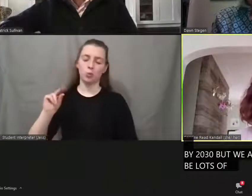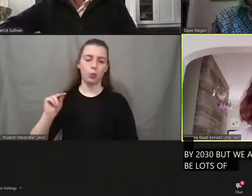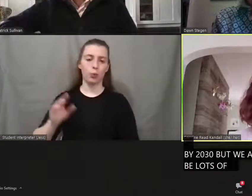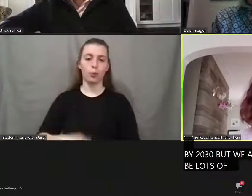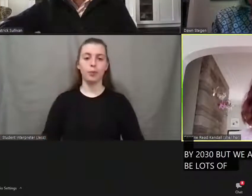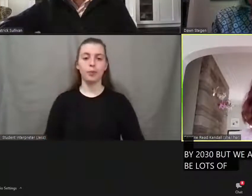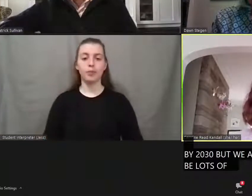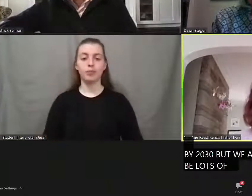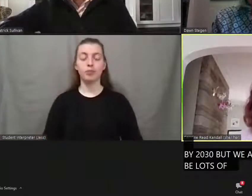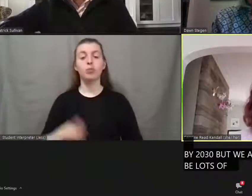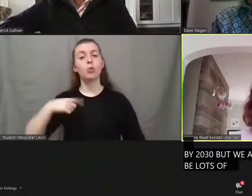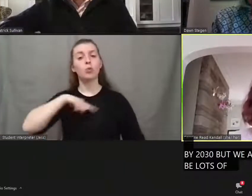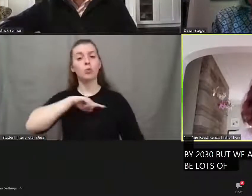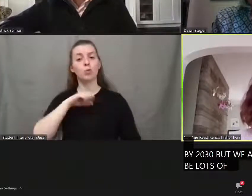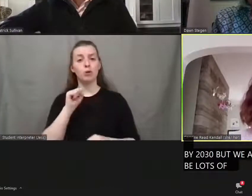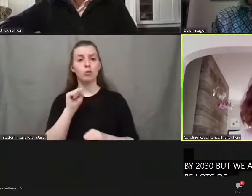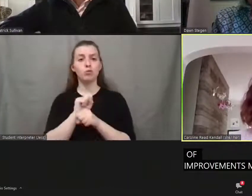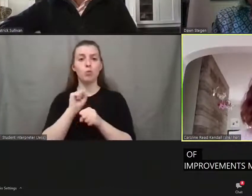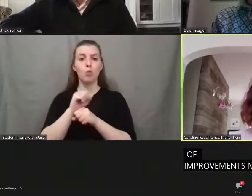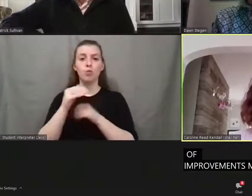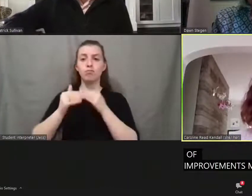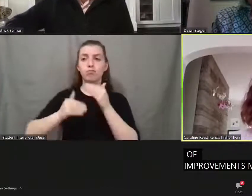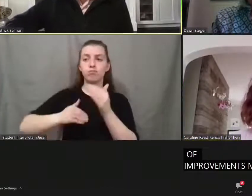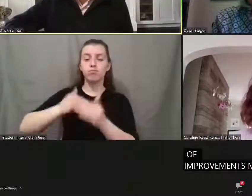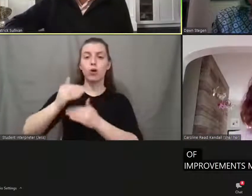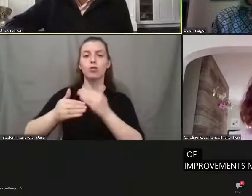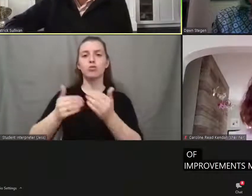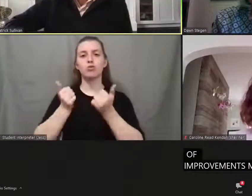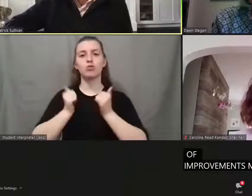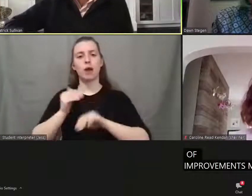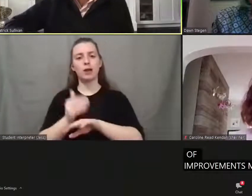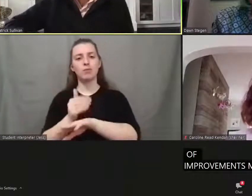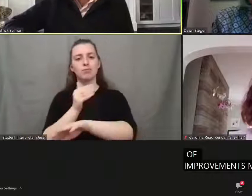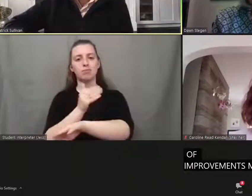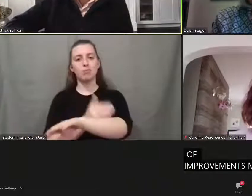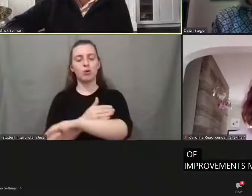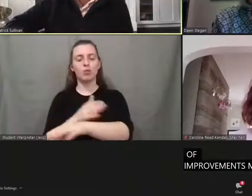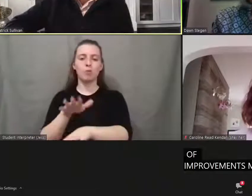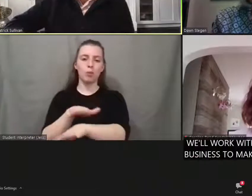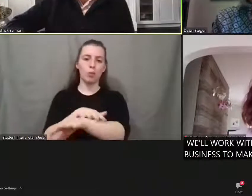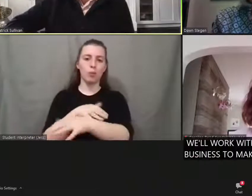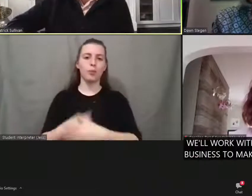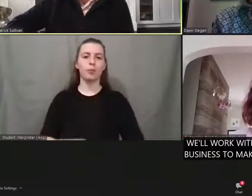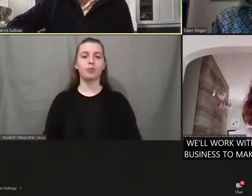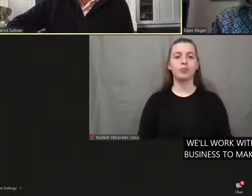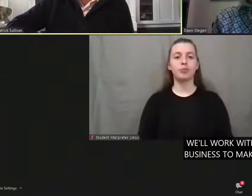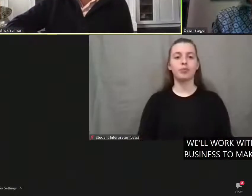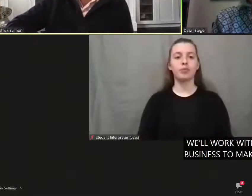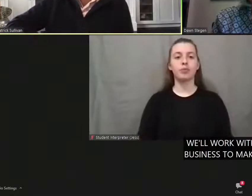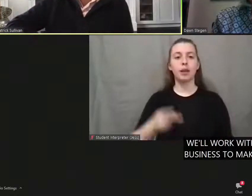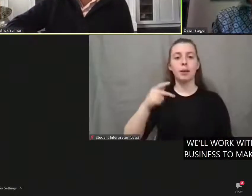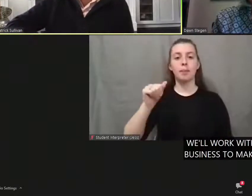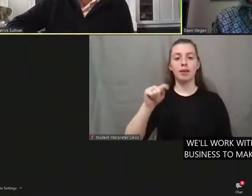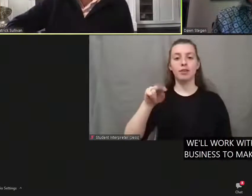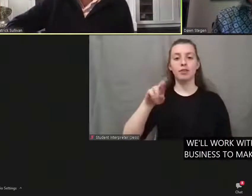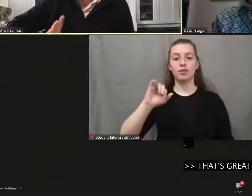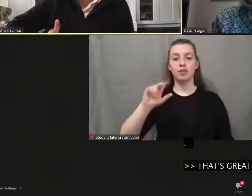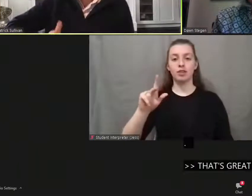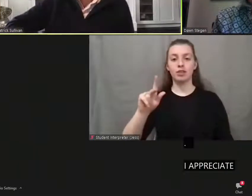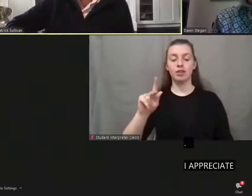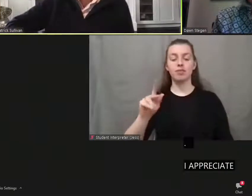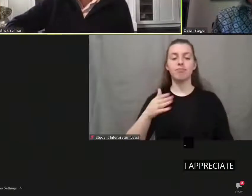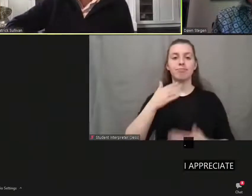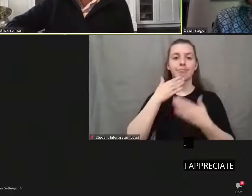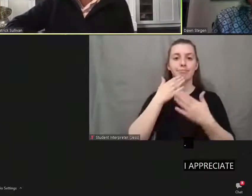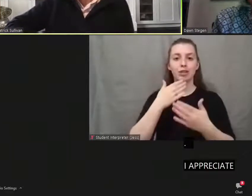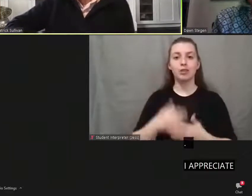and with business to make those happen. That's great. Thanks, Carolyn and Josh. Appreciate that. I'm going to jump into the Q&A. So if anybody has any other